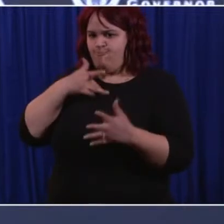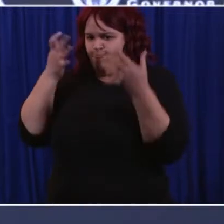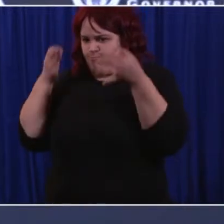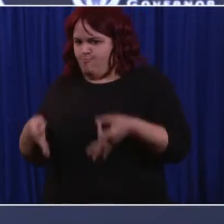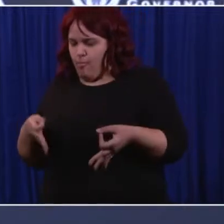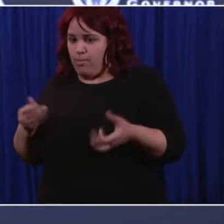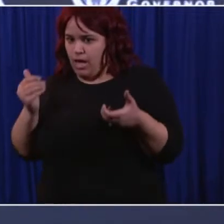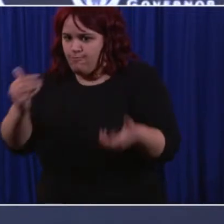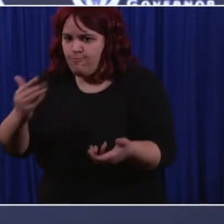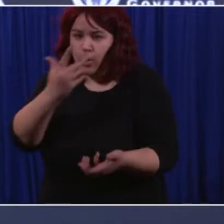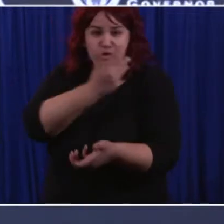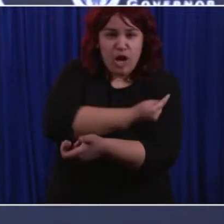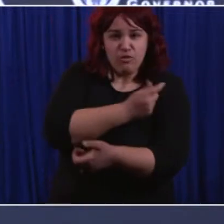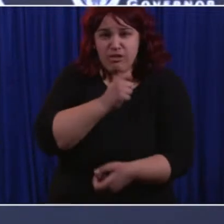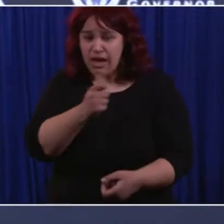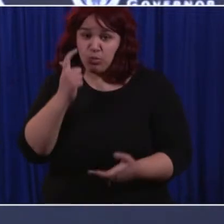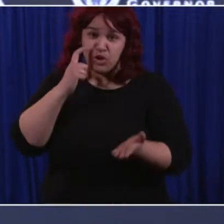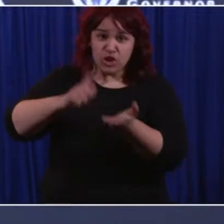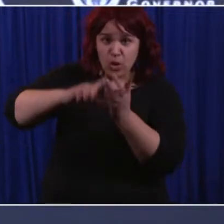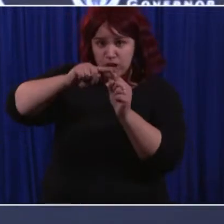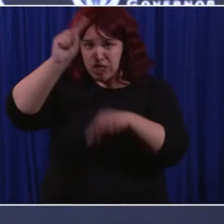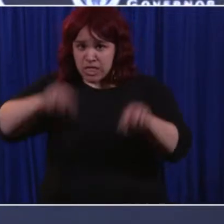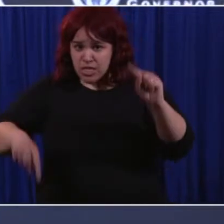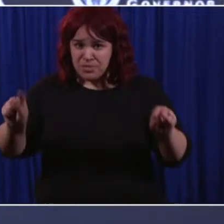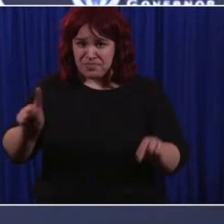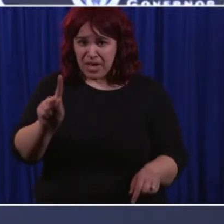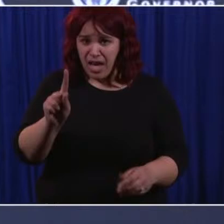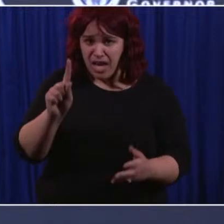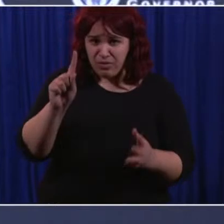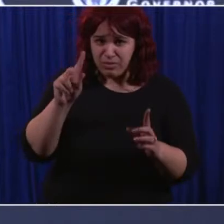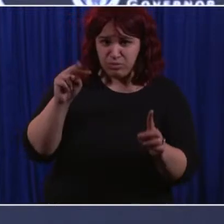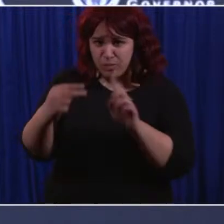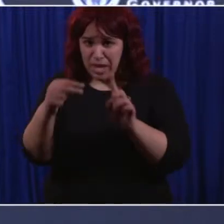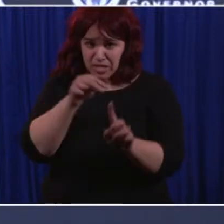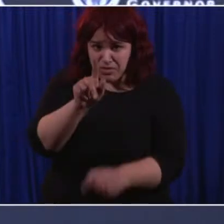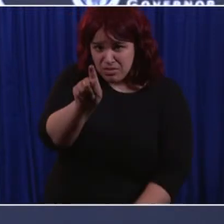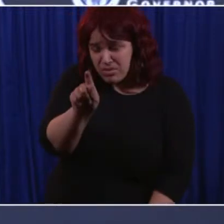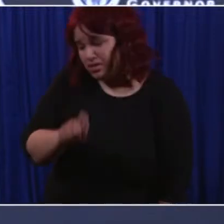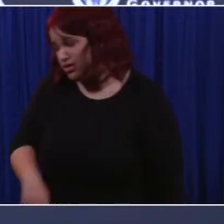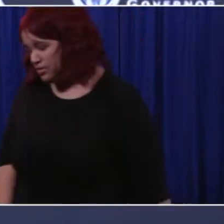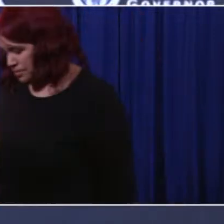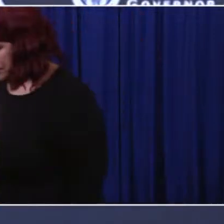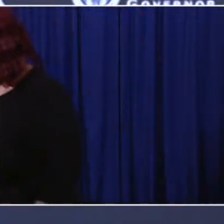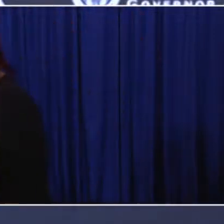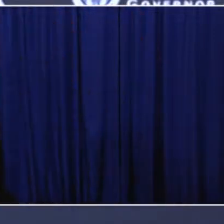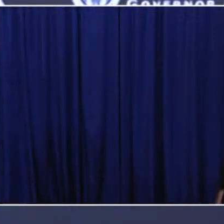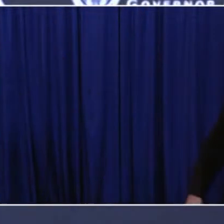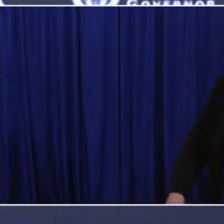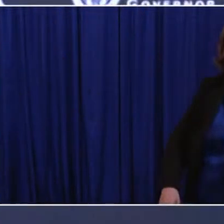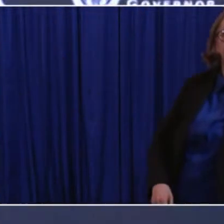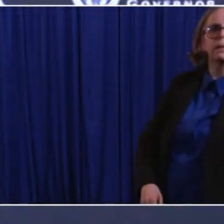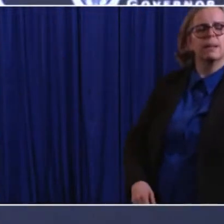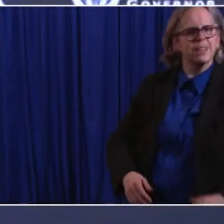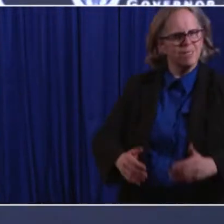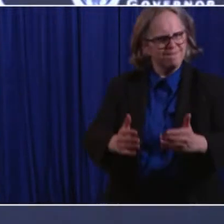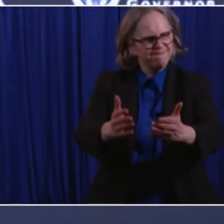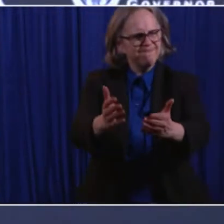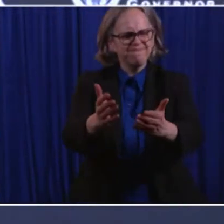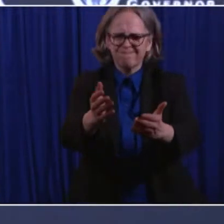Yeah, I think, we are seeing certainly some of that. We're seeing, as I described before,